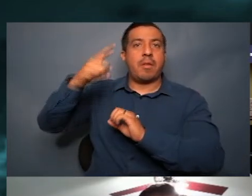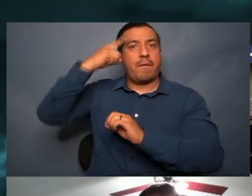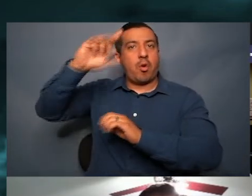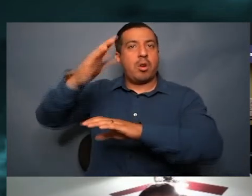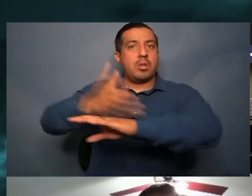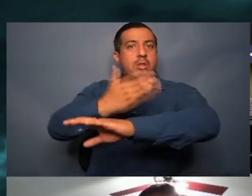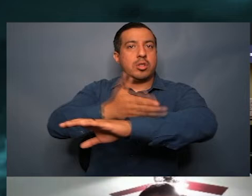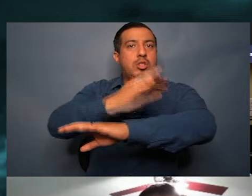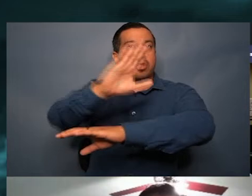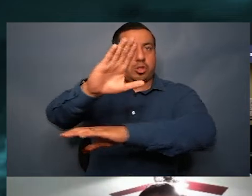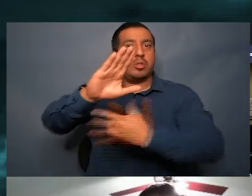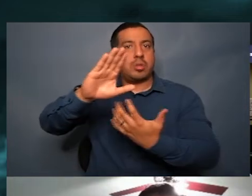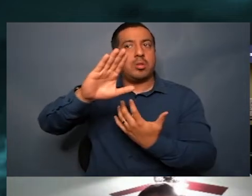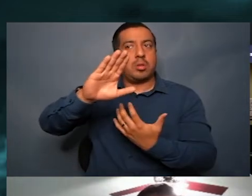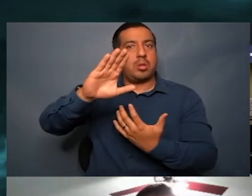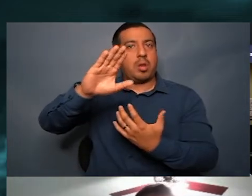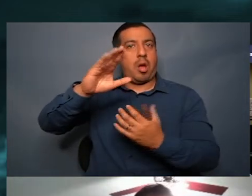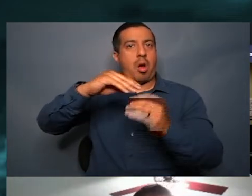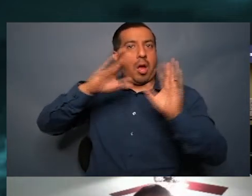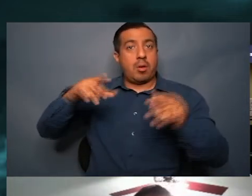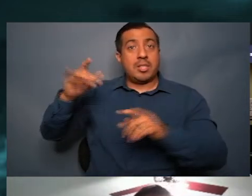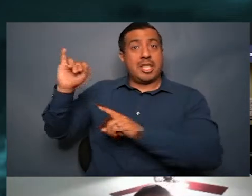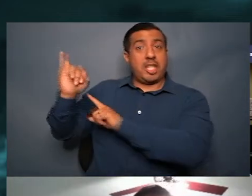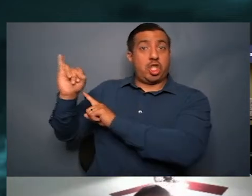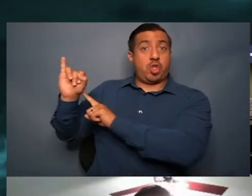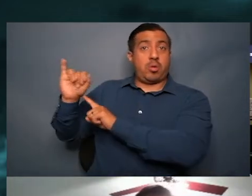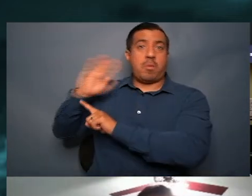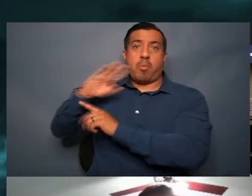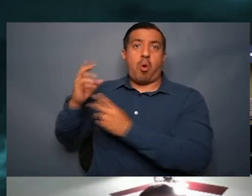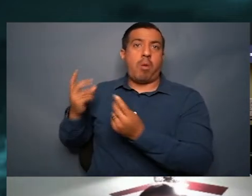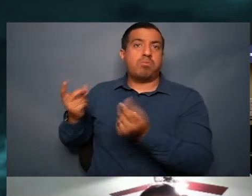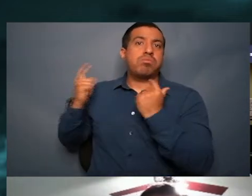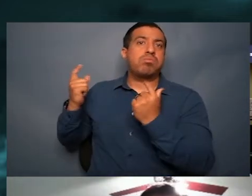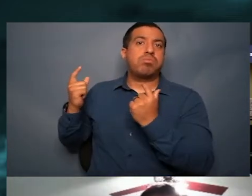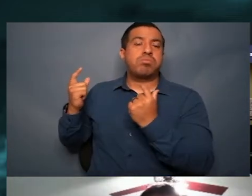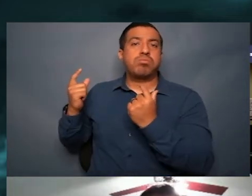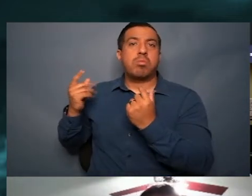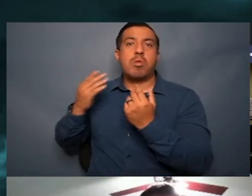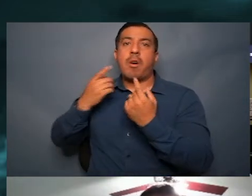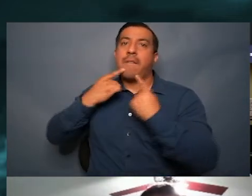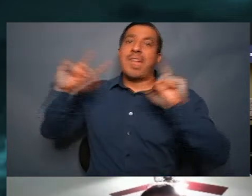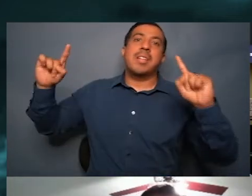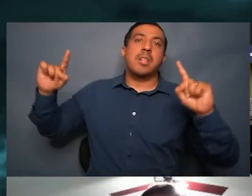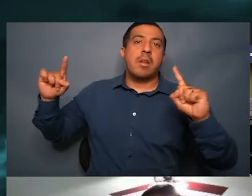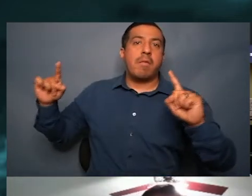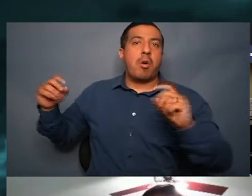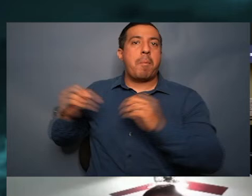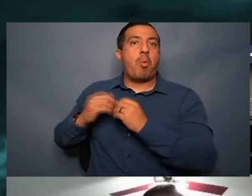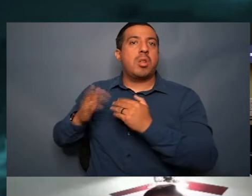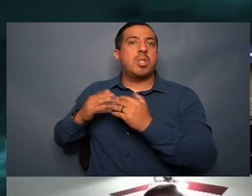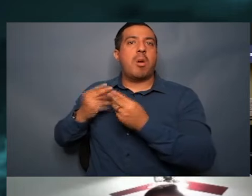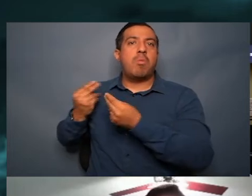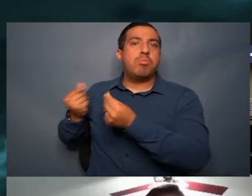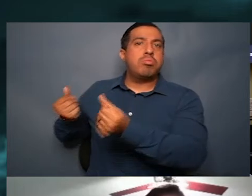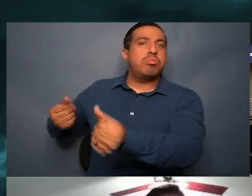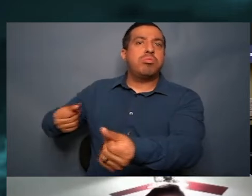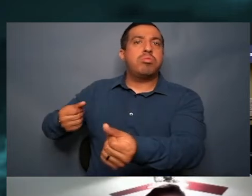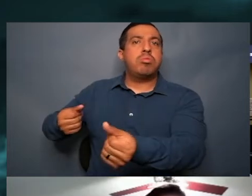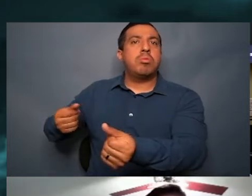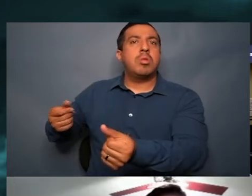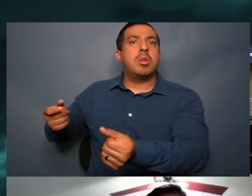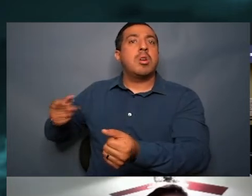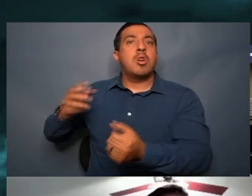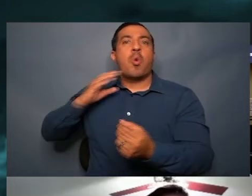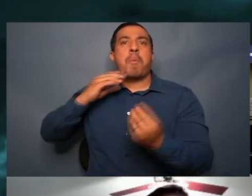fixed. Insurance itself is much more effective, it's faster, it's more efficient, and you'll be back living